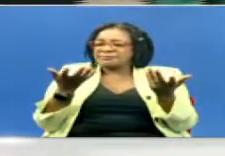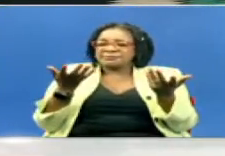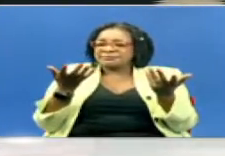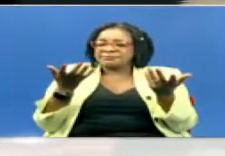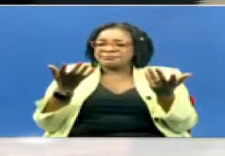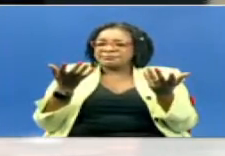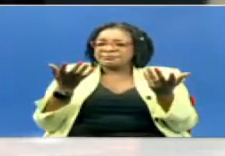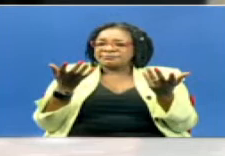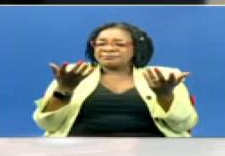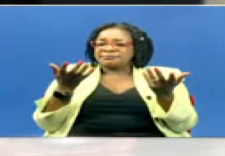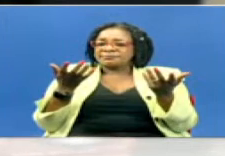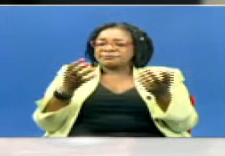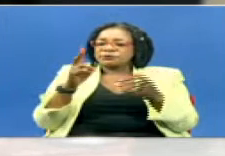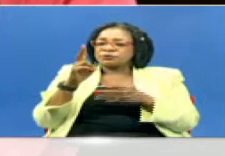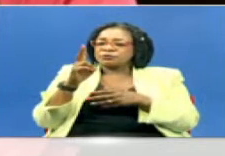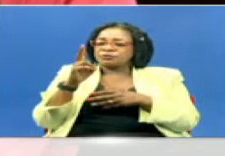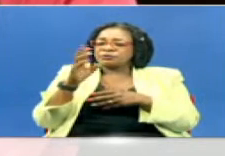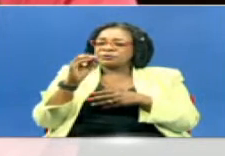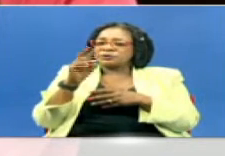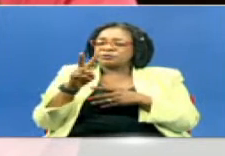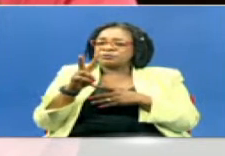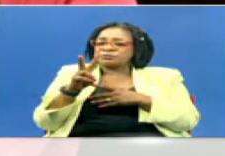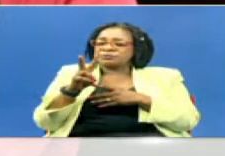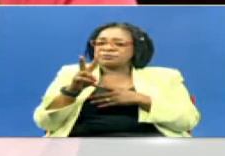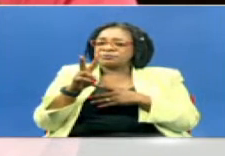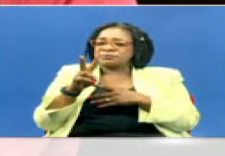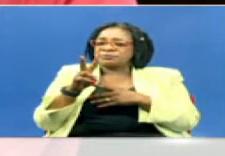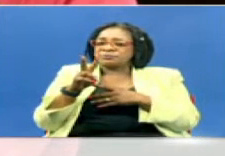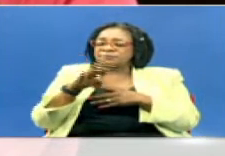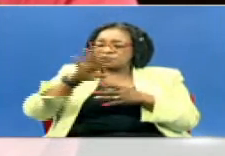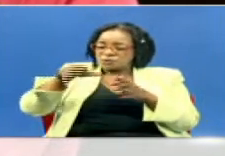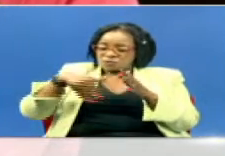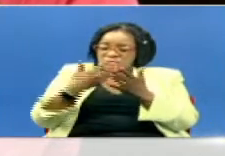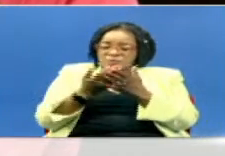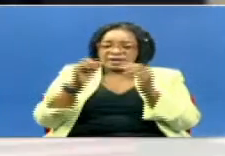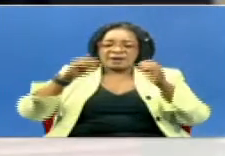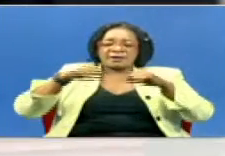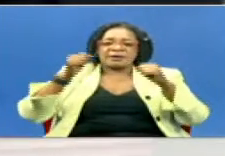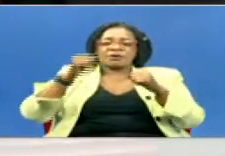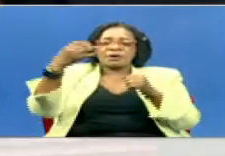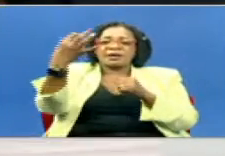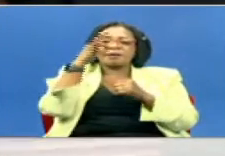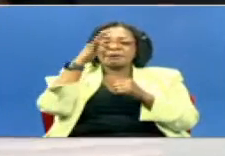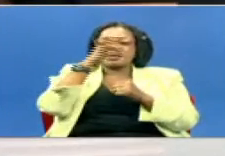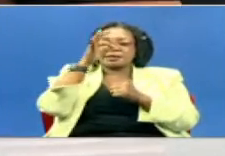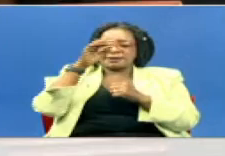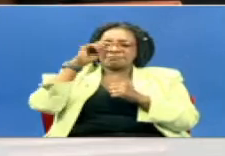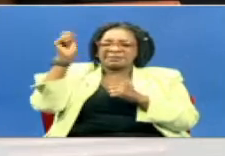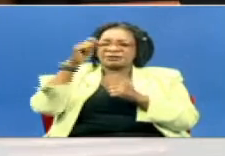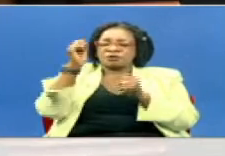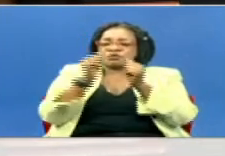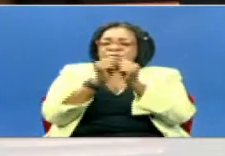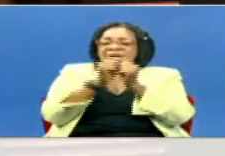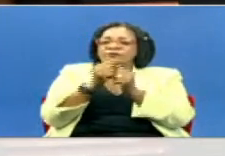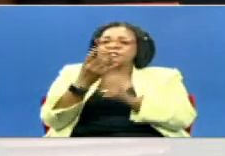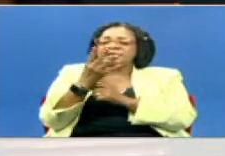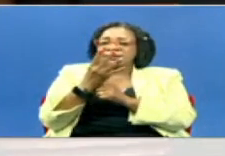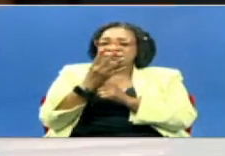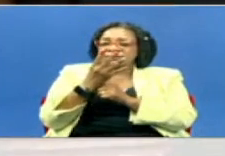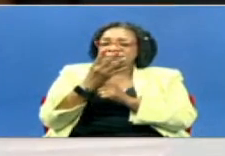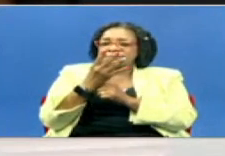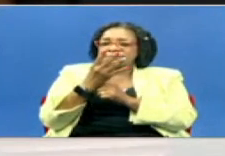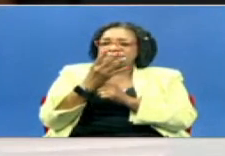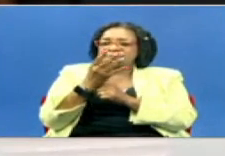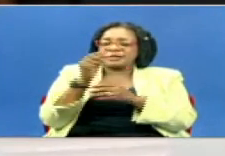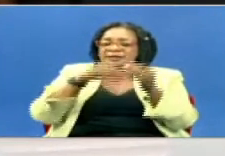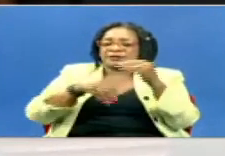I think in 2002, we all agreed on Kibaki's presidency on October 14th, and the